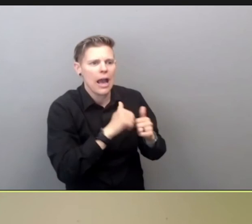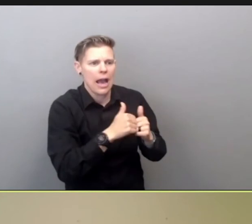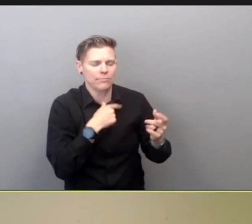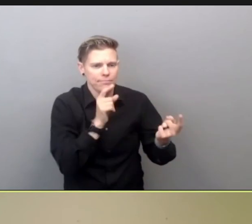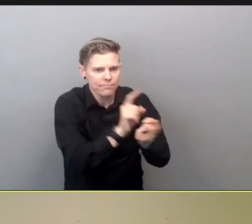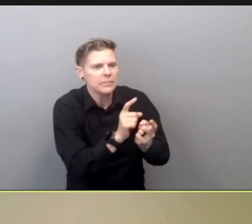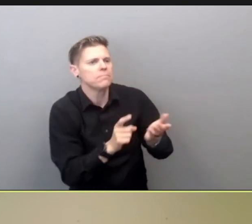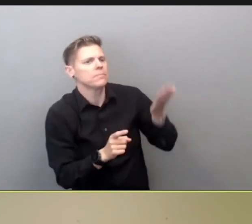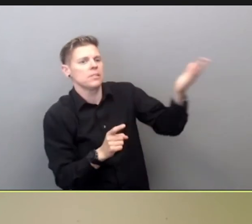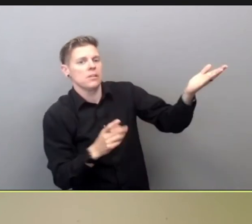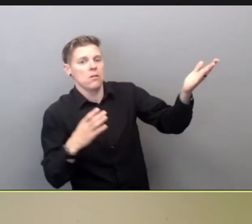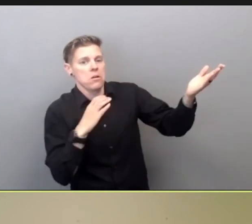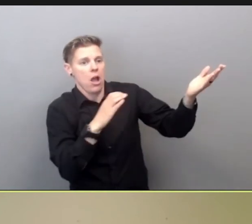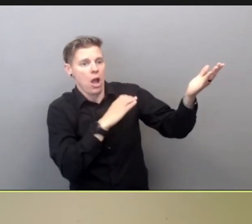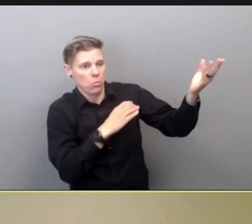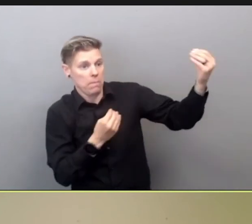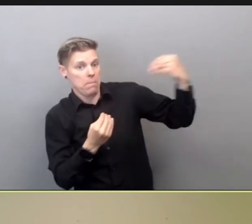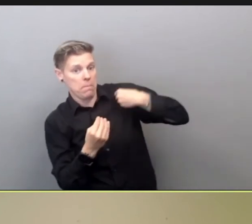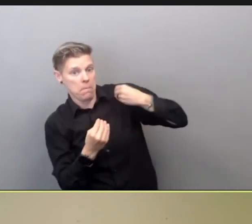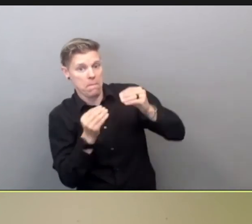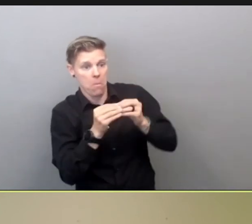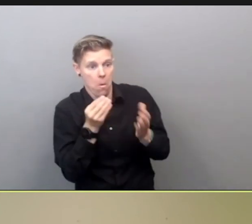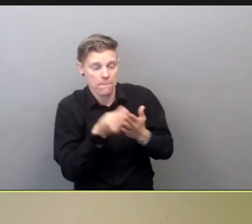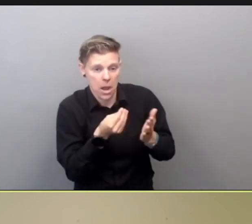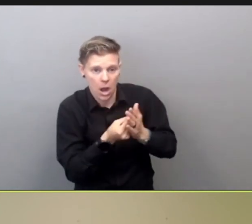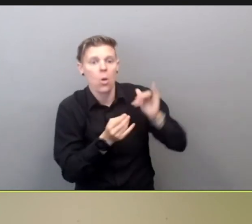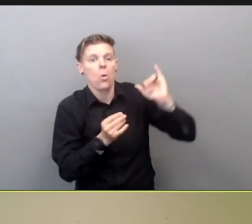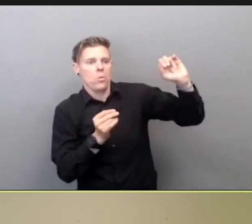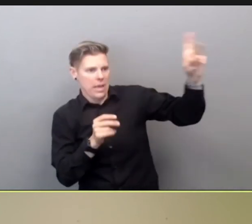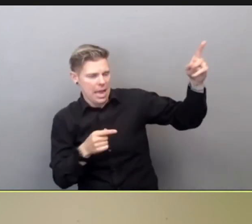New Mexicans. And I think we can do that